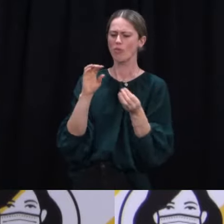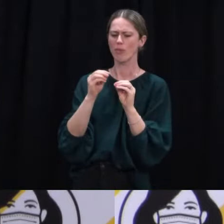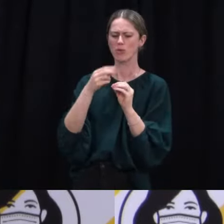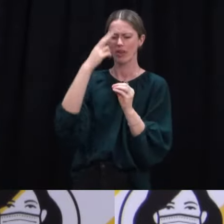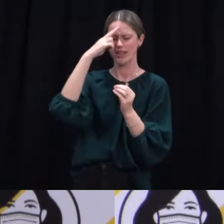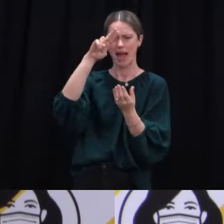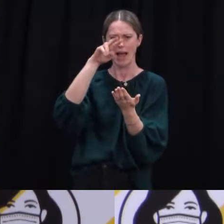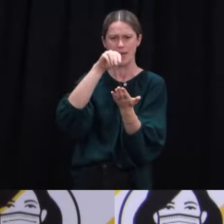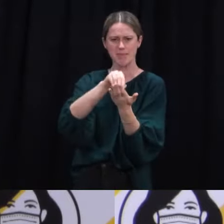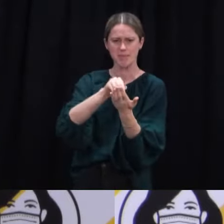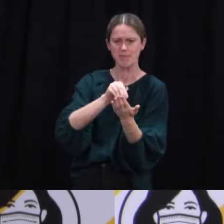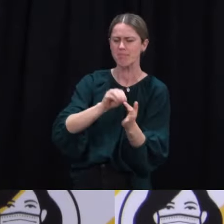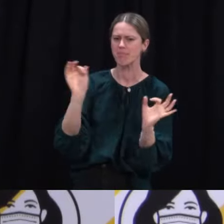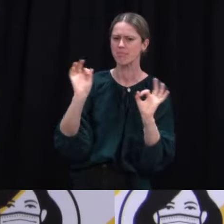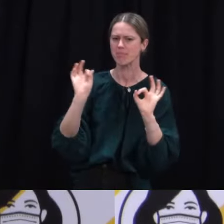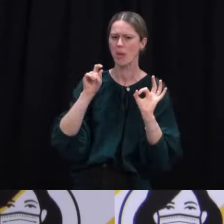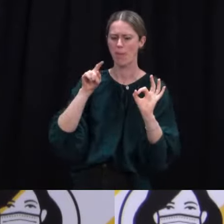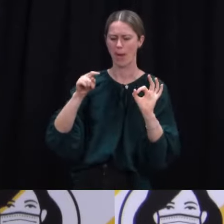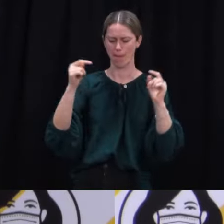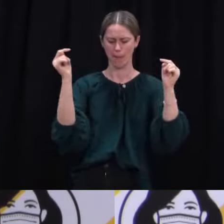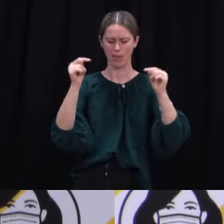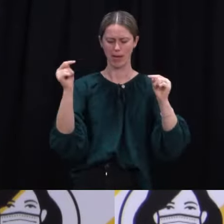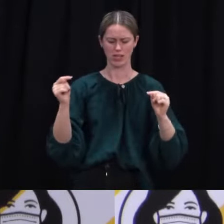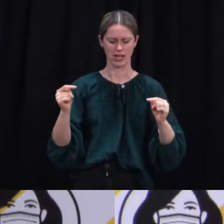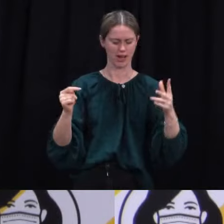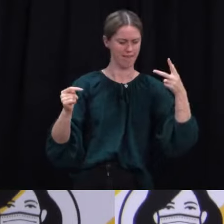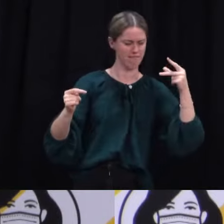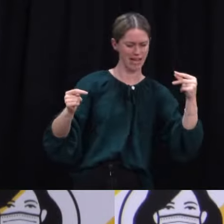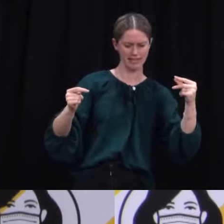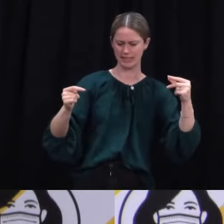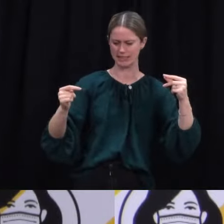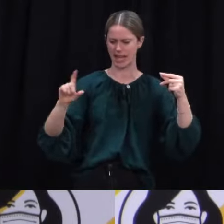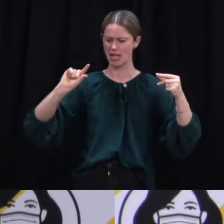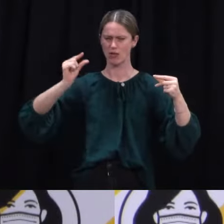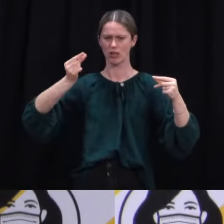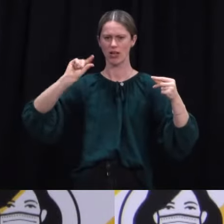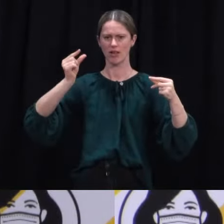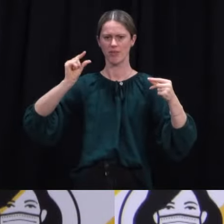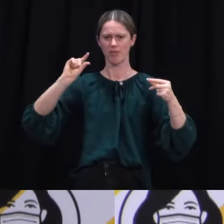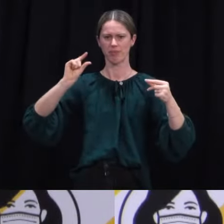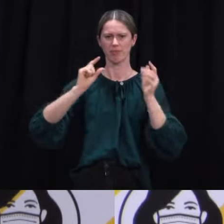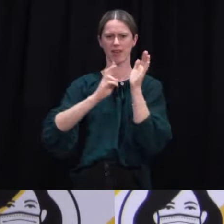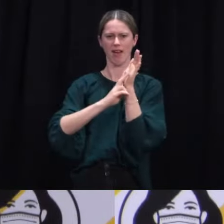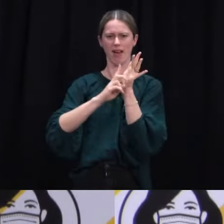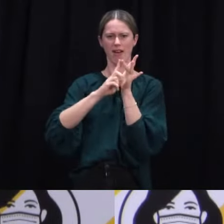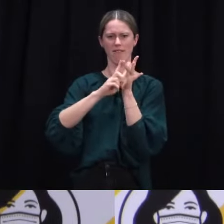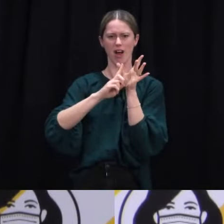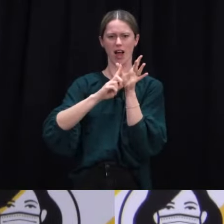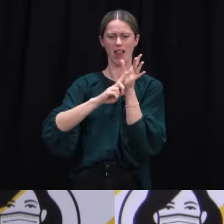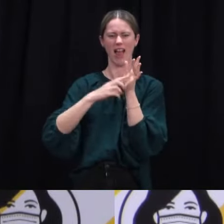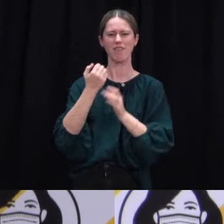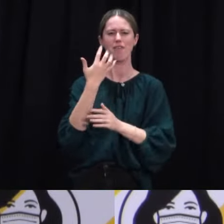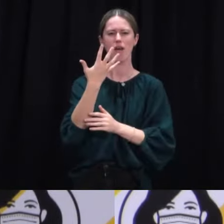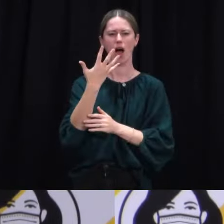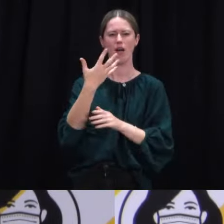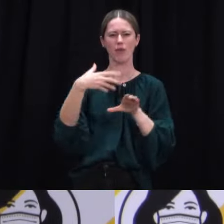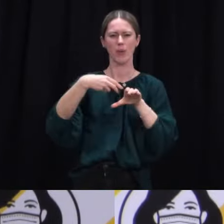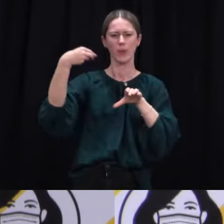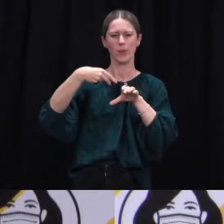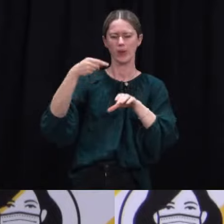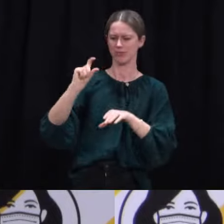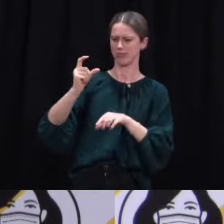just the reconciliation at the end of the day found this one dose, or one vial of 5 doses that